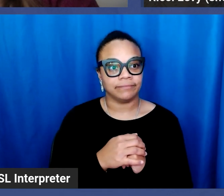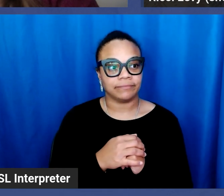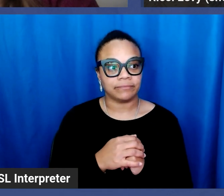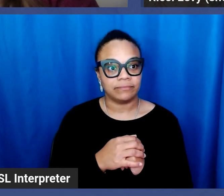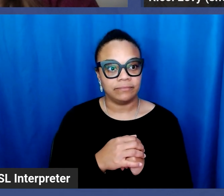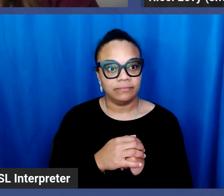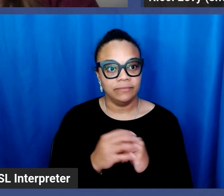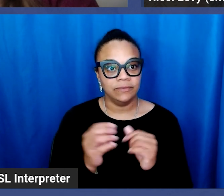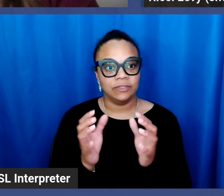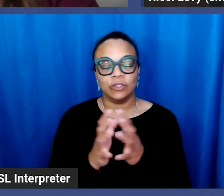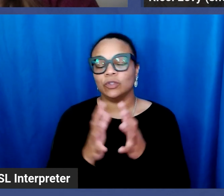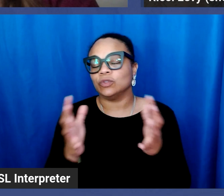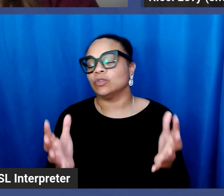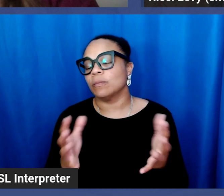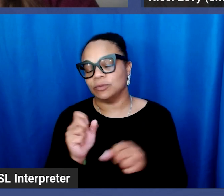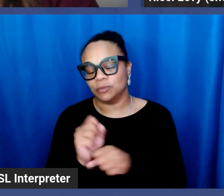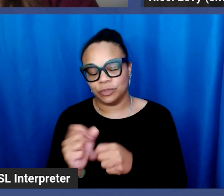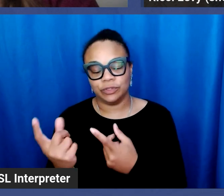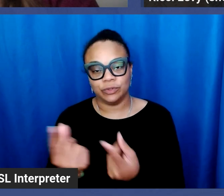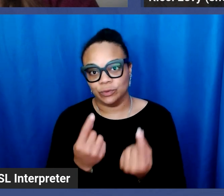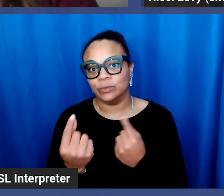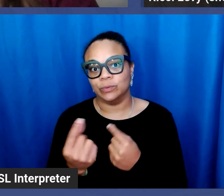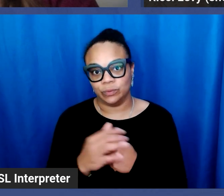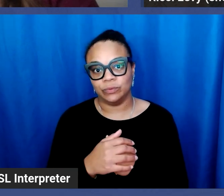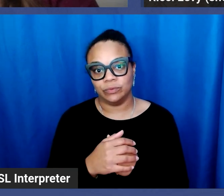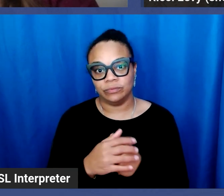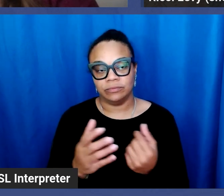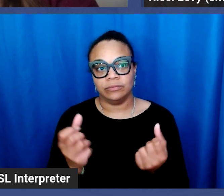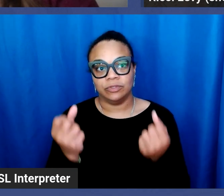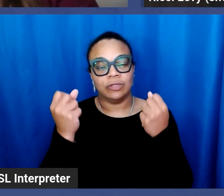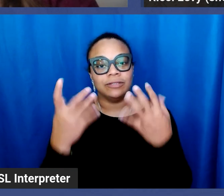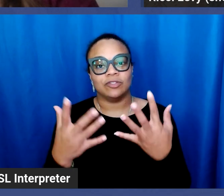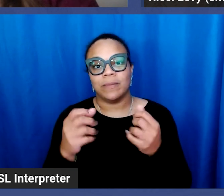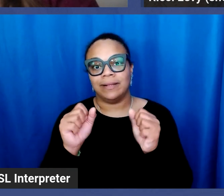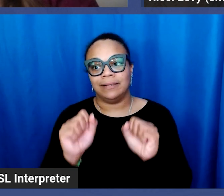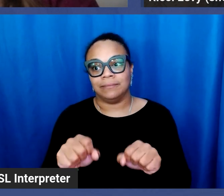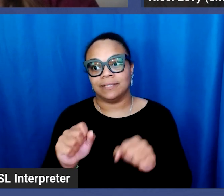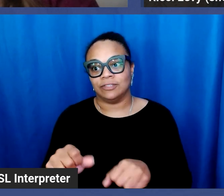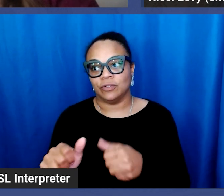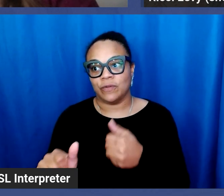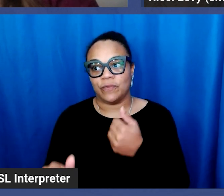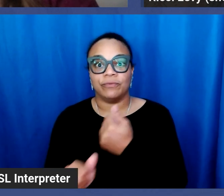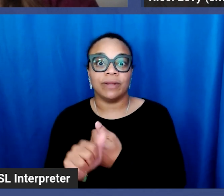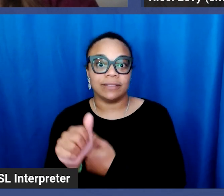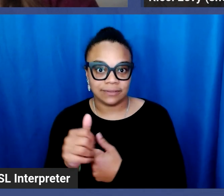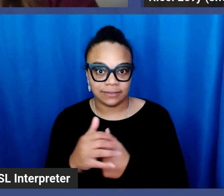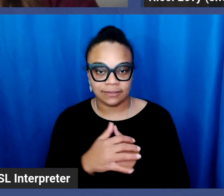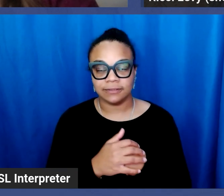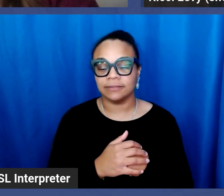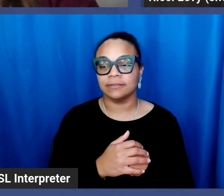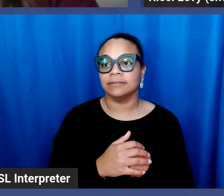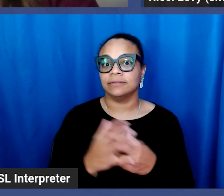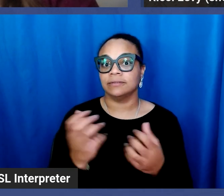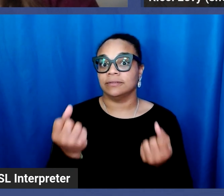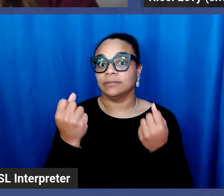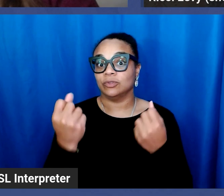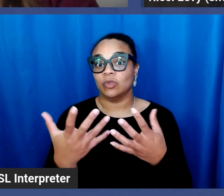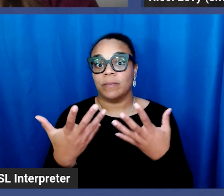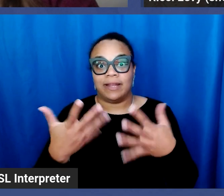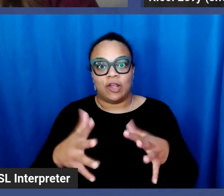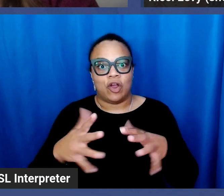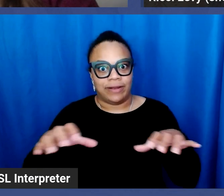there's so much to do. There are so many potential threats and so many already